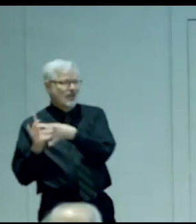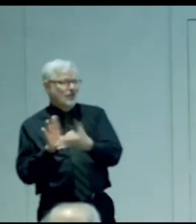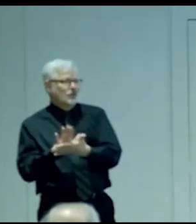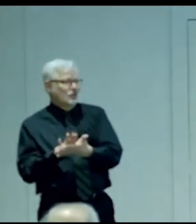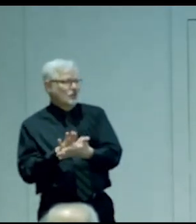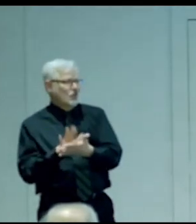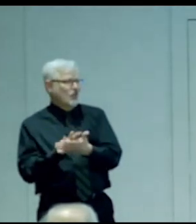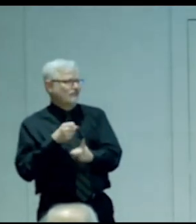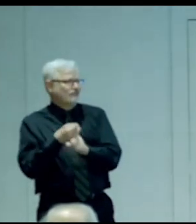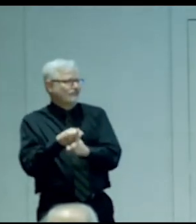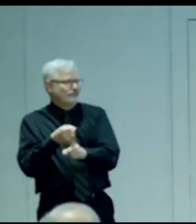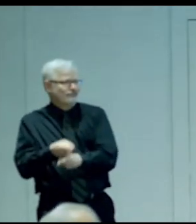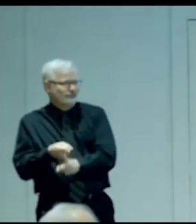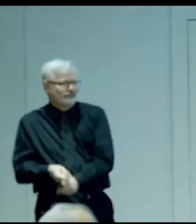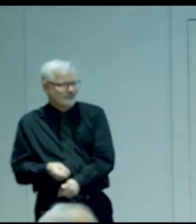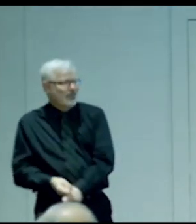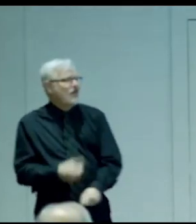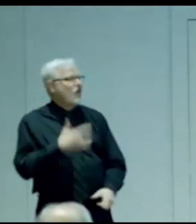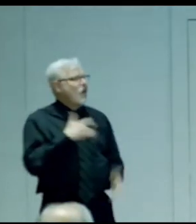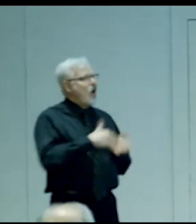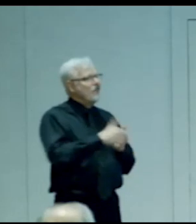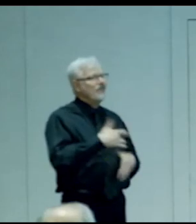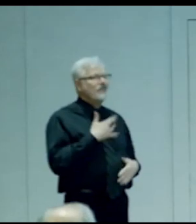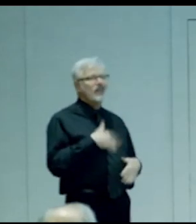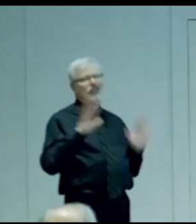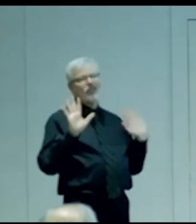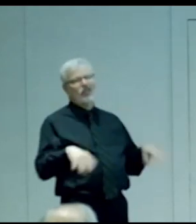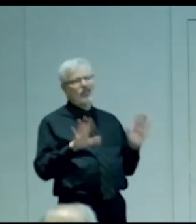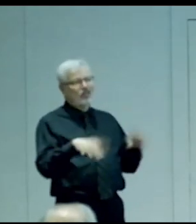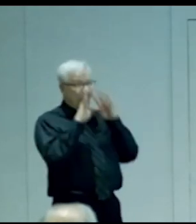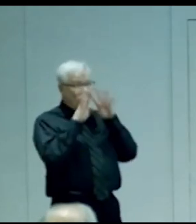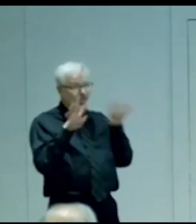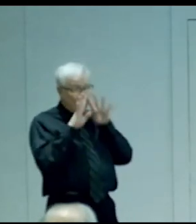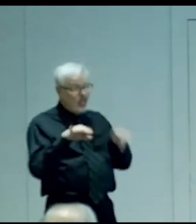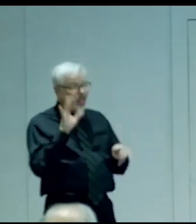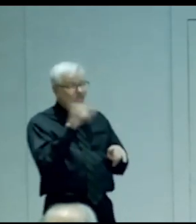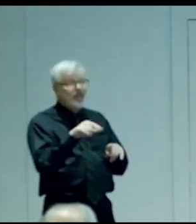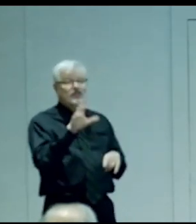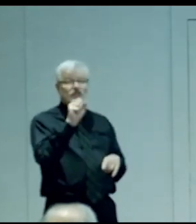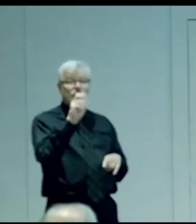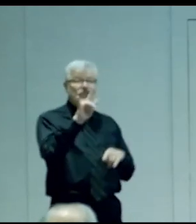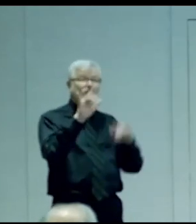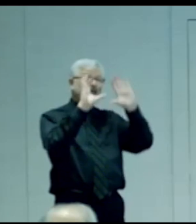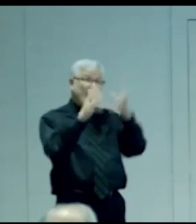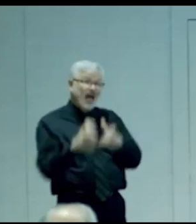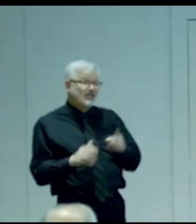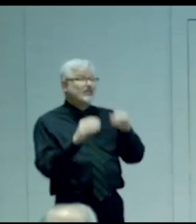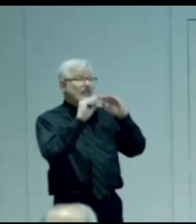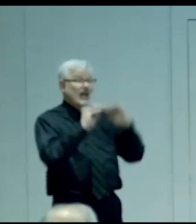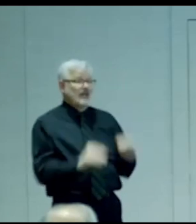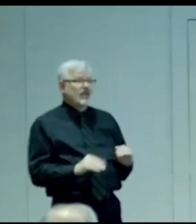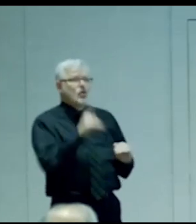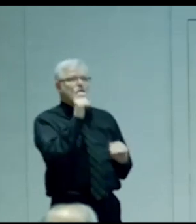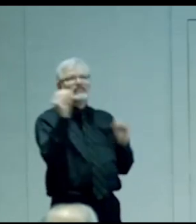that these social class and racial inequalities impact the various other parts, like who's